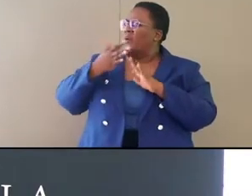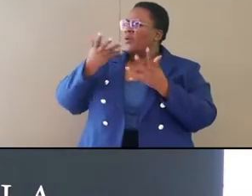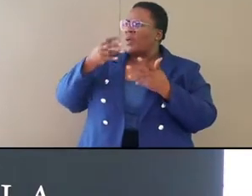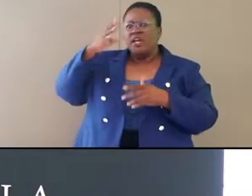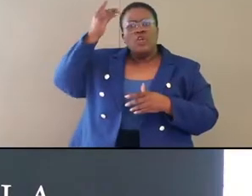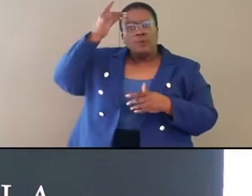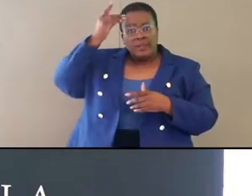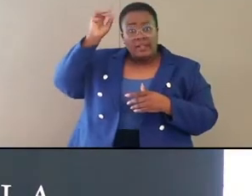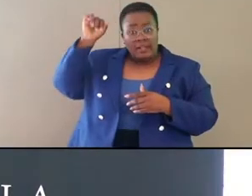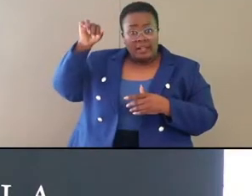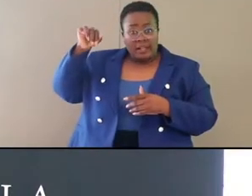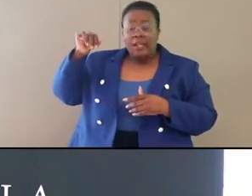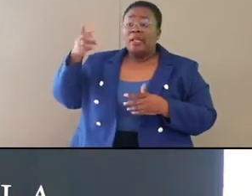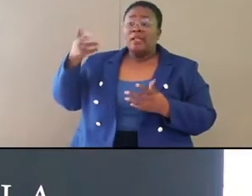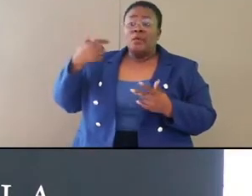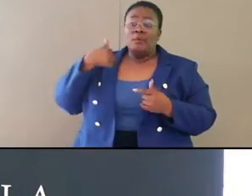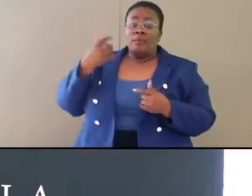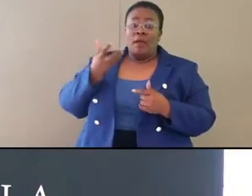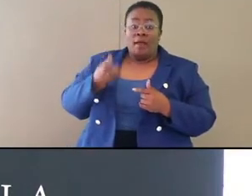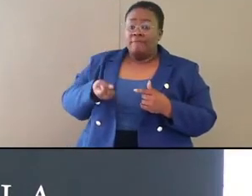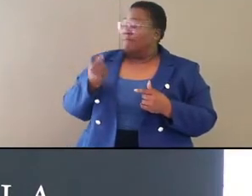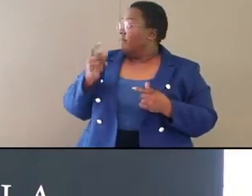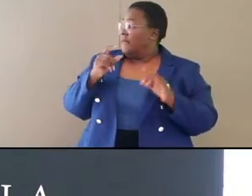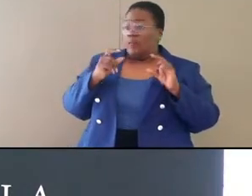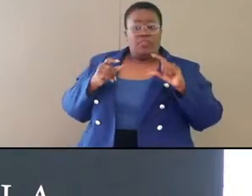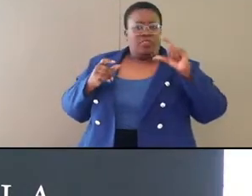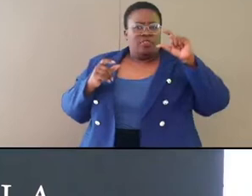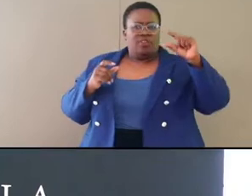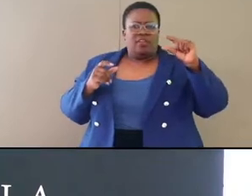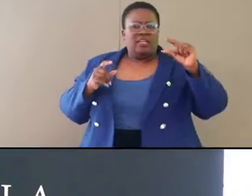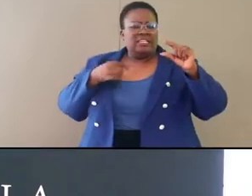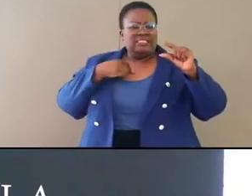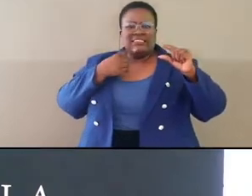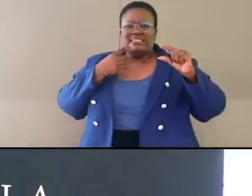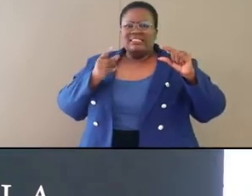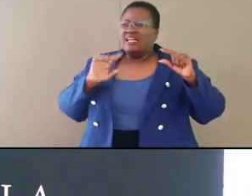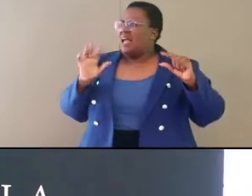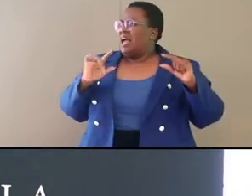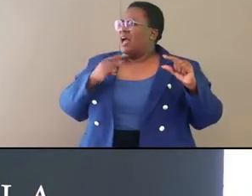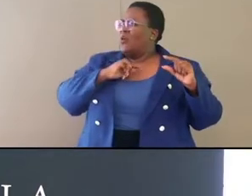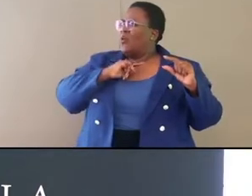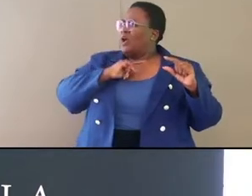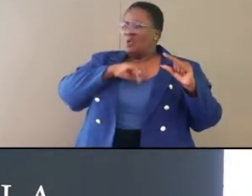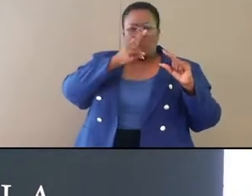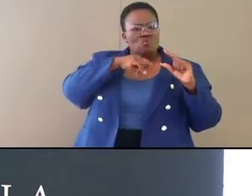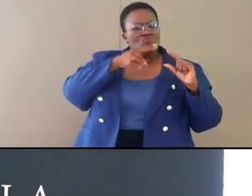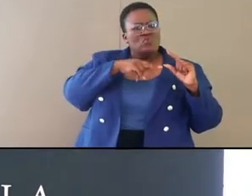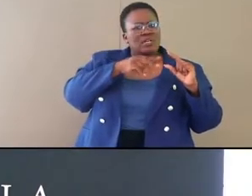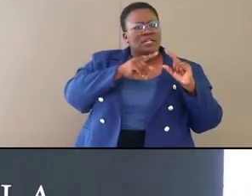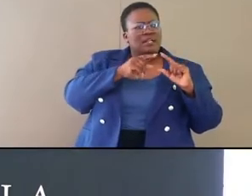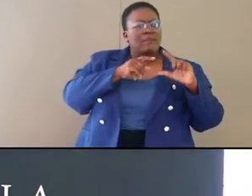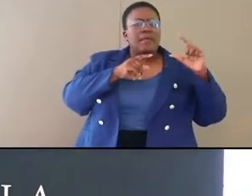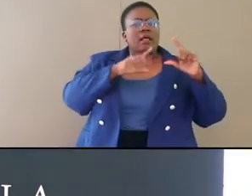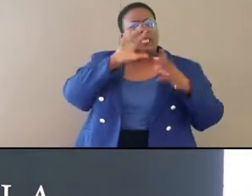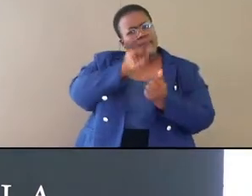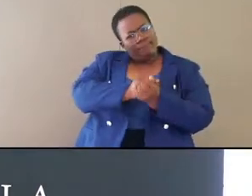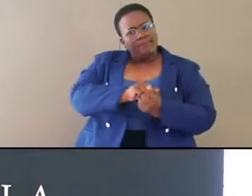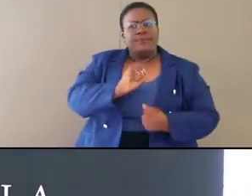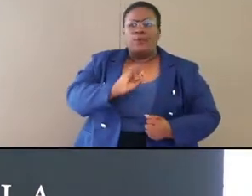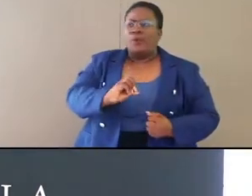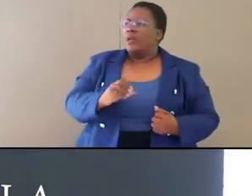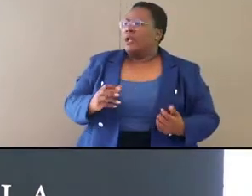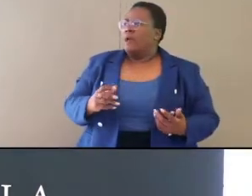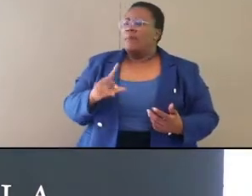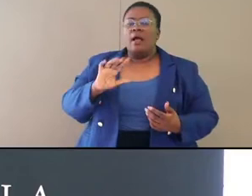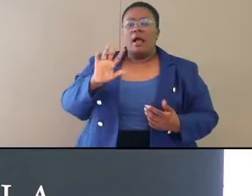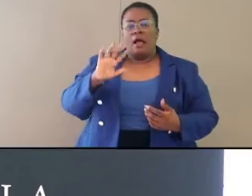and I had the bigger one and she said, hey, how come you're reading the bigger one? There's a summary. And then